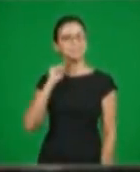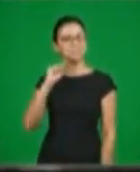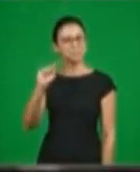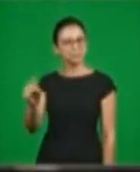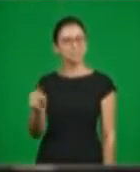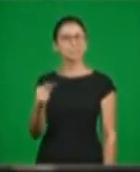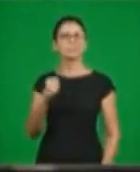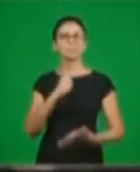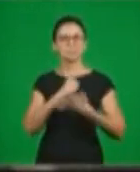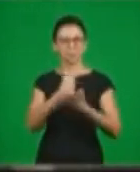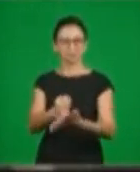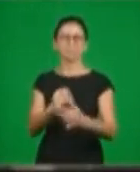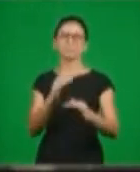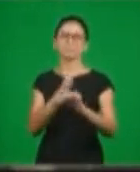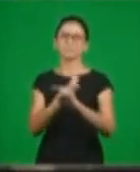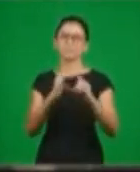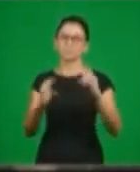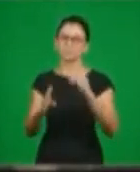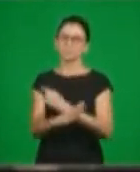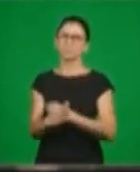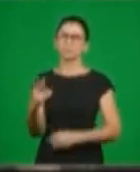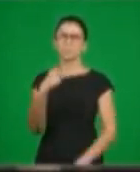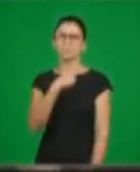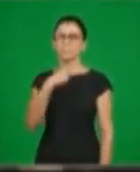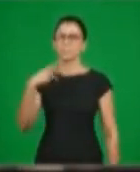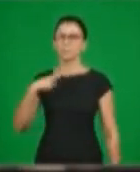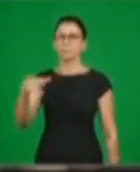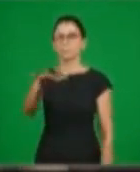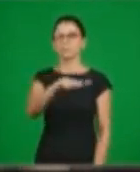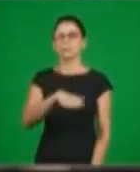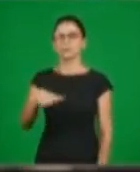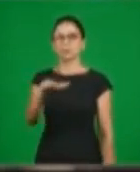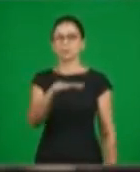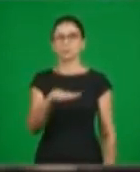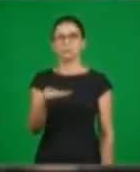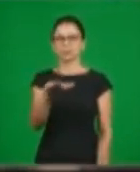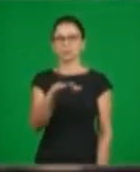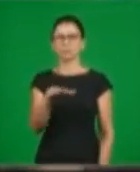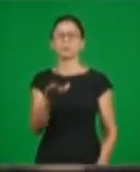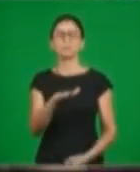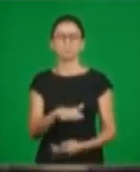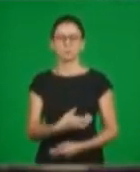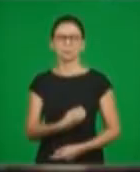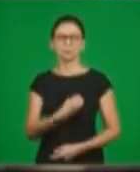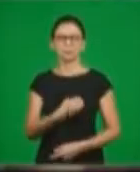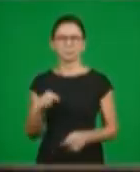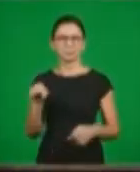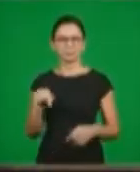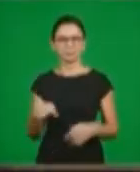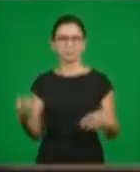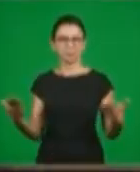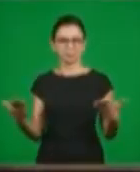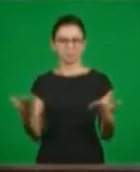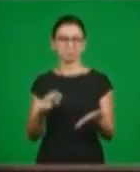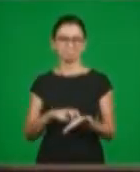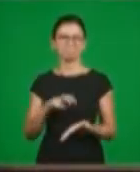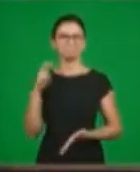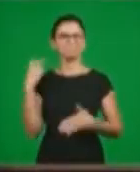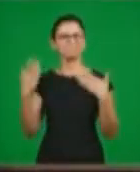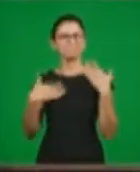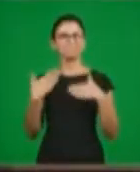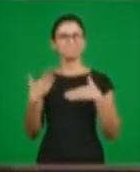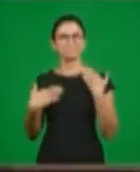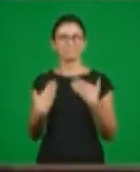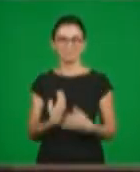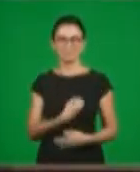elaborating the Sunday school. We have here the brothers, the pastors from that region of Ipatinga, participating with us this